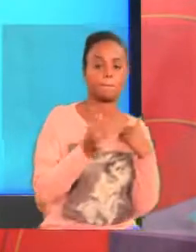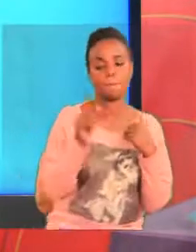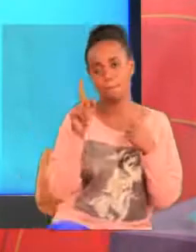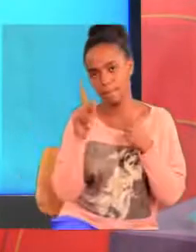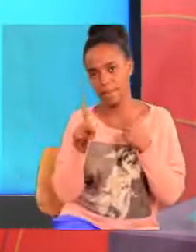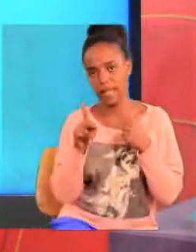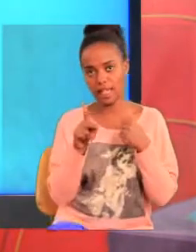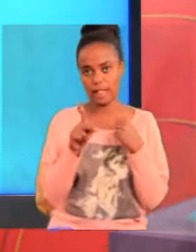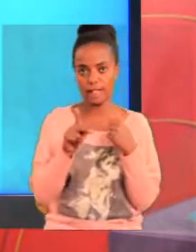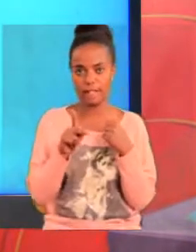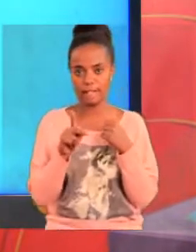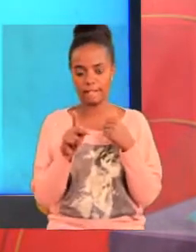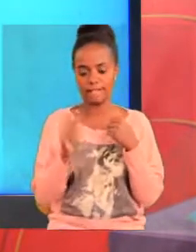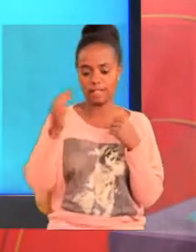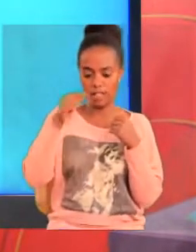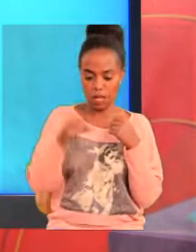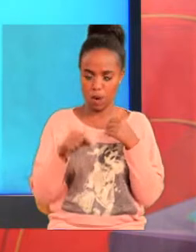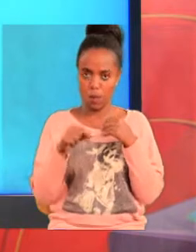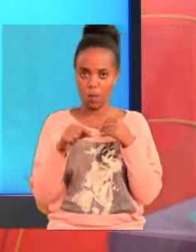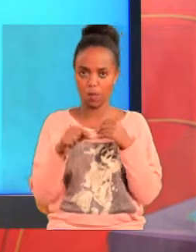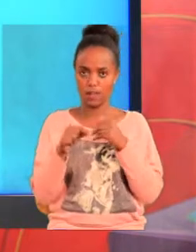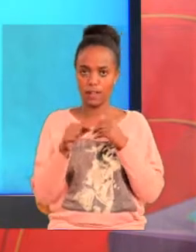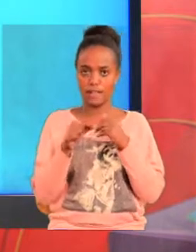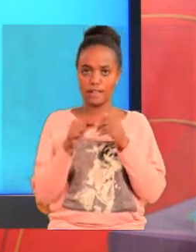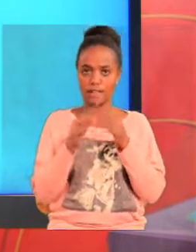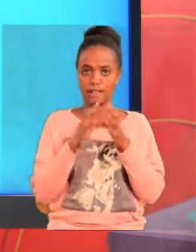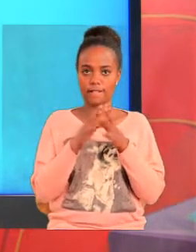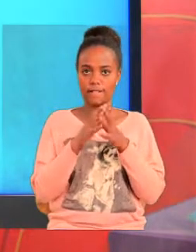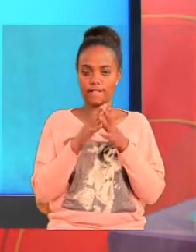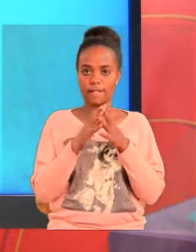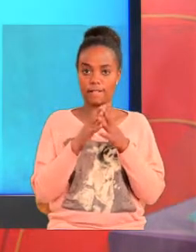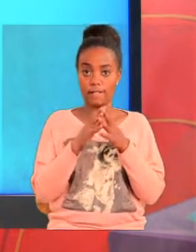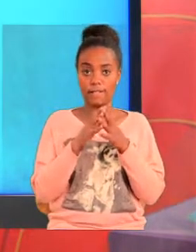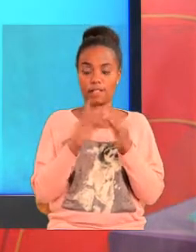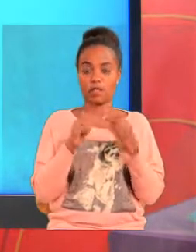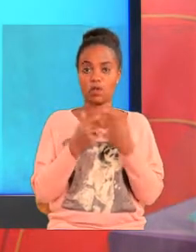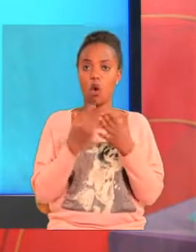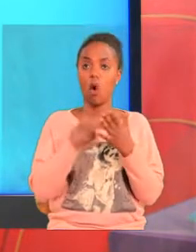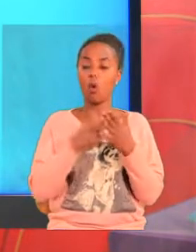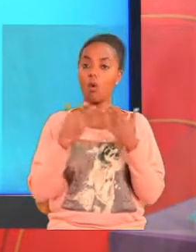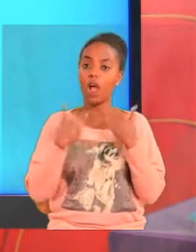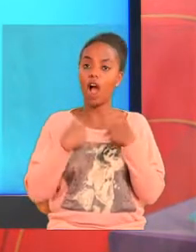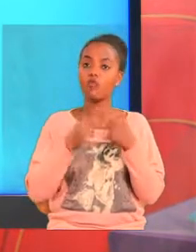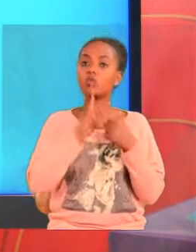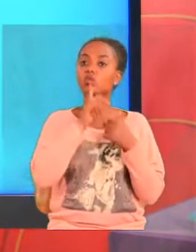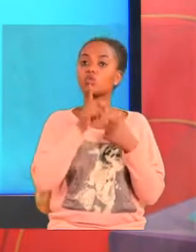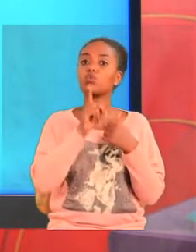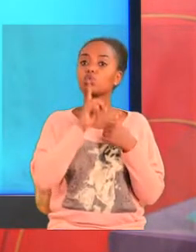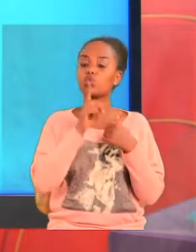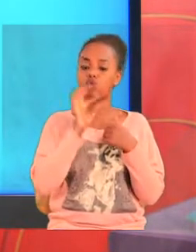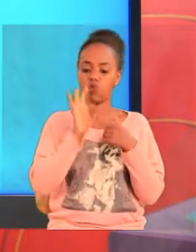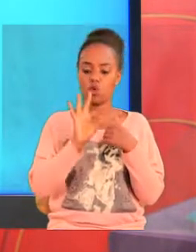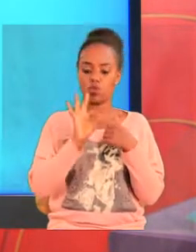P and Q. So we have true, true, false,